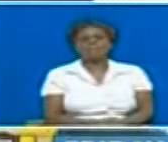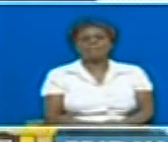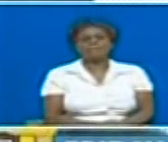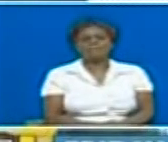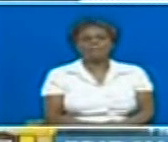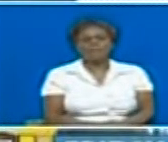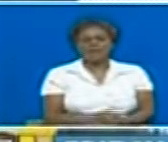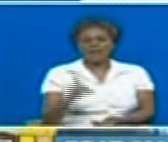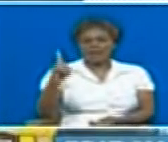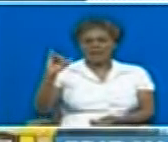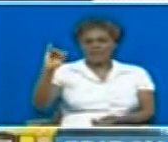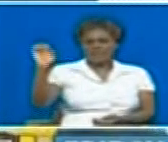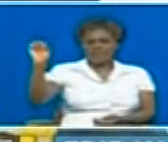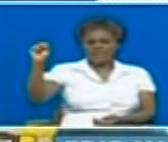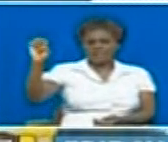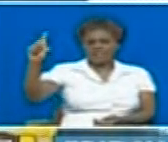Diesel